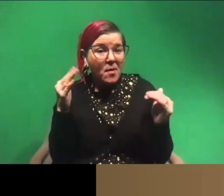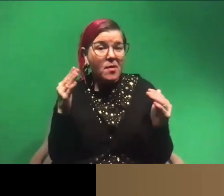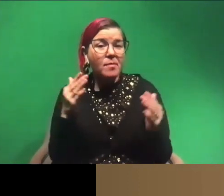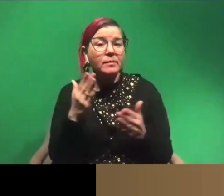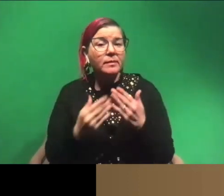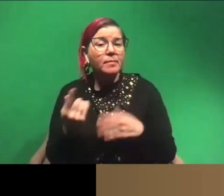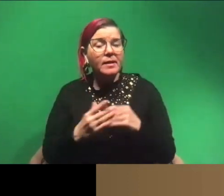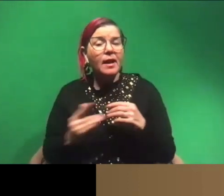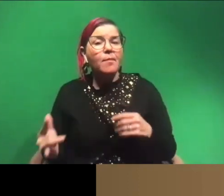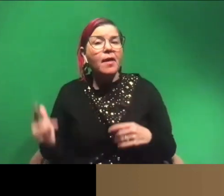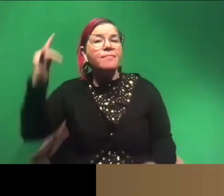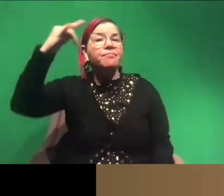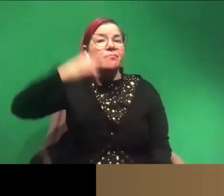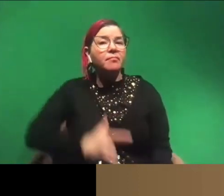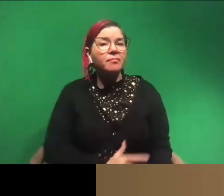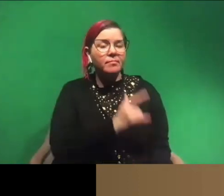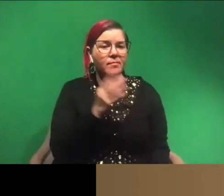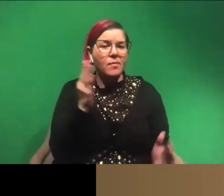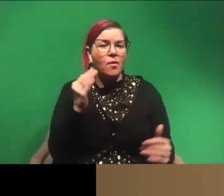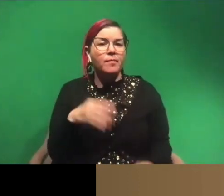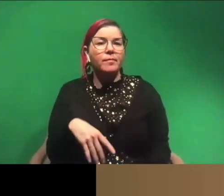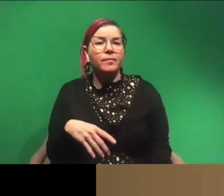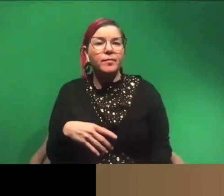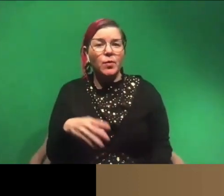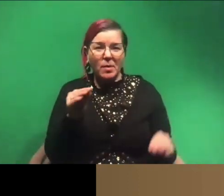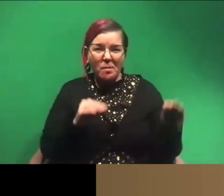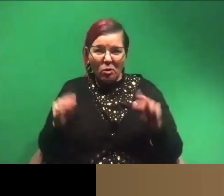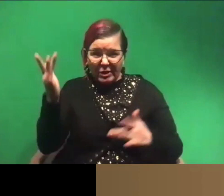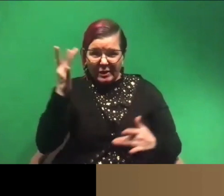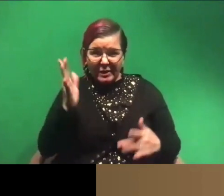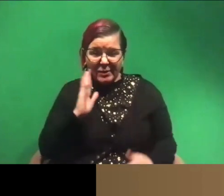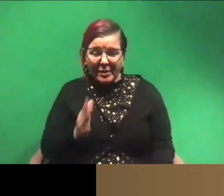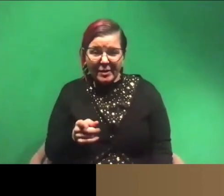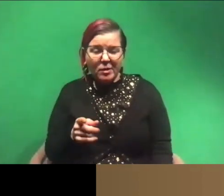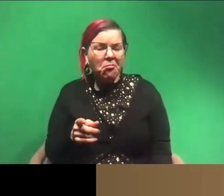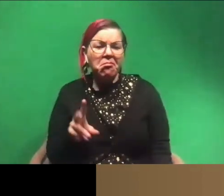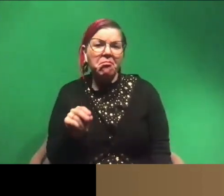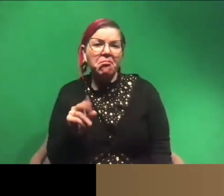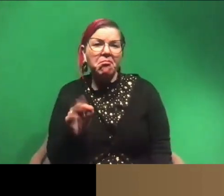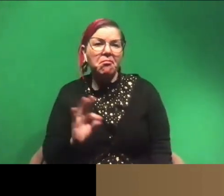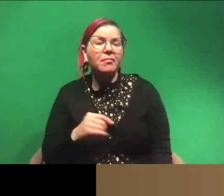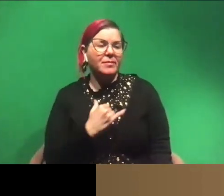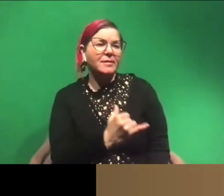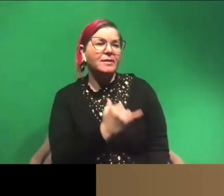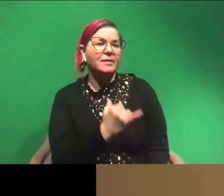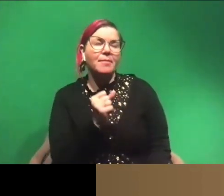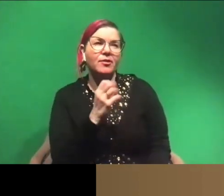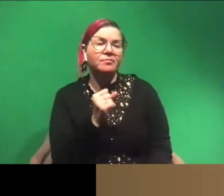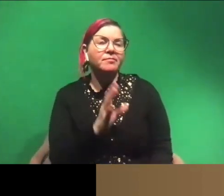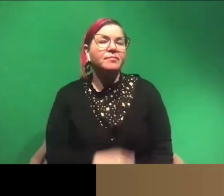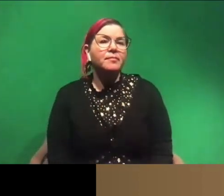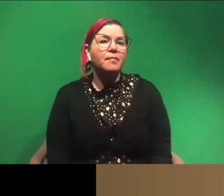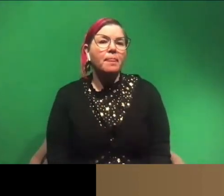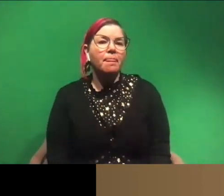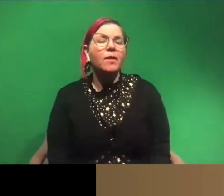parabolic flight in the next couple of years. Do you get motion sick? Not super. Yeah, me either. That's awesome. You